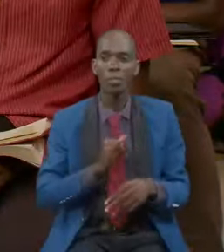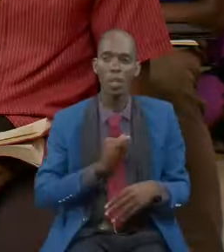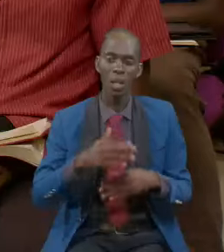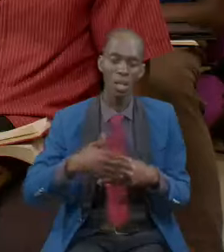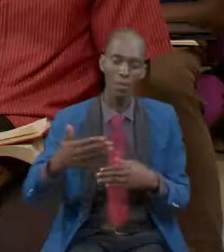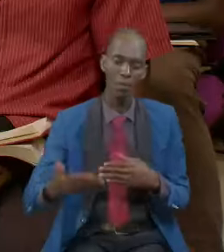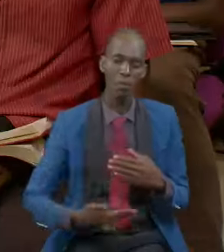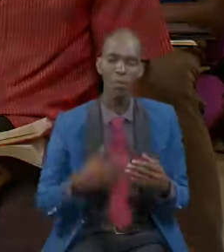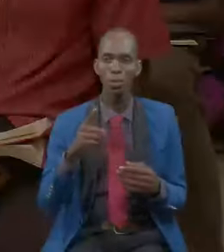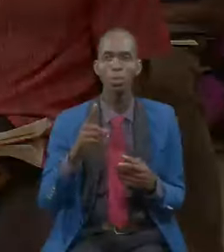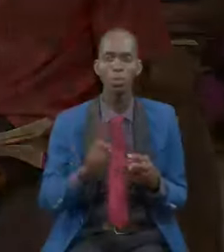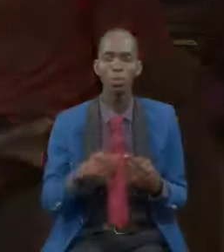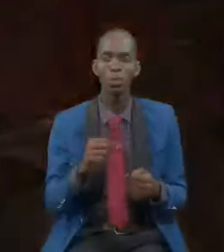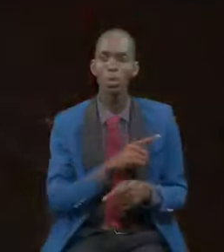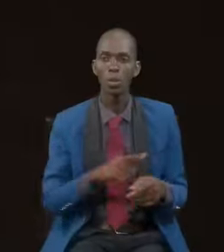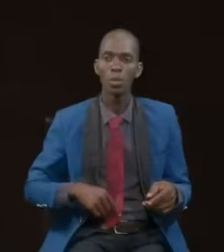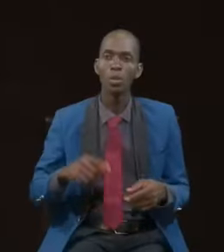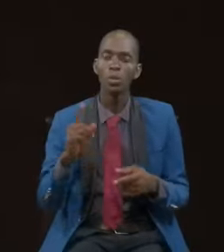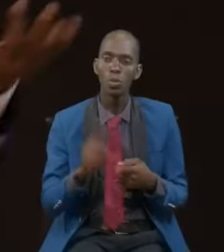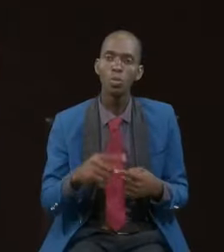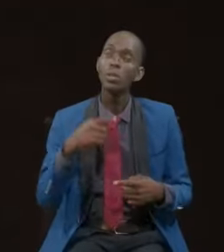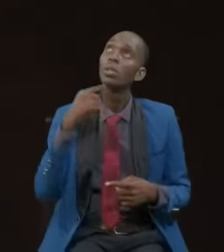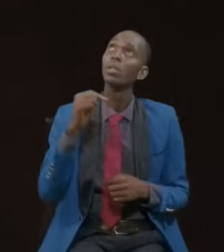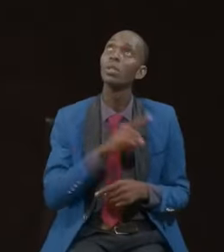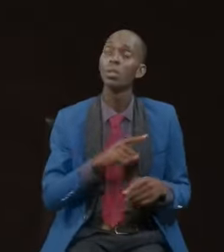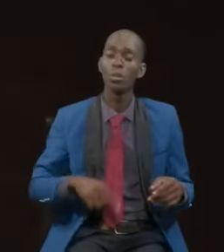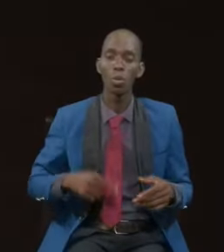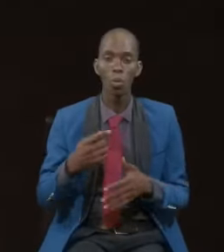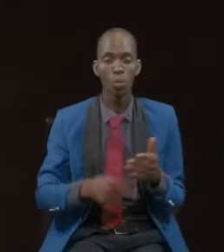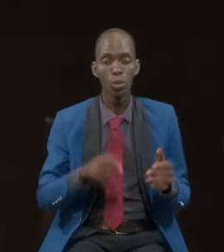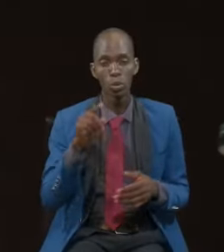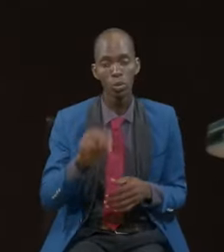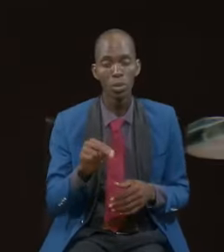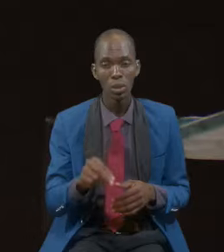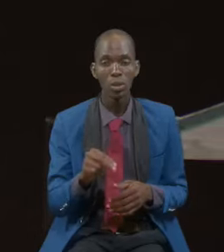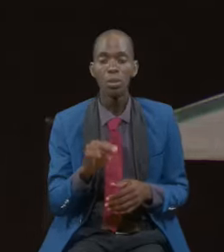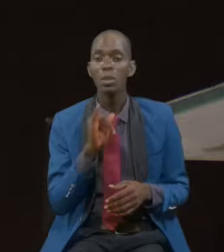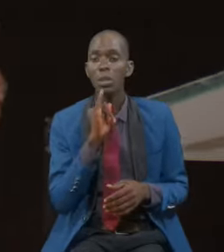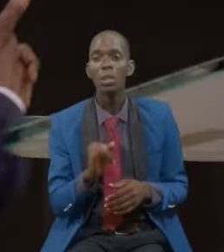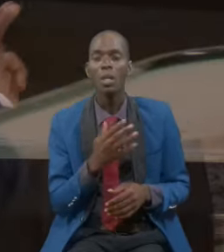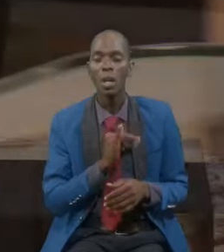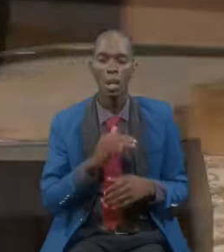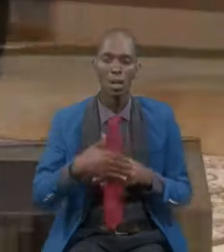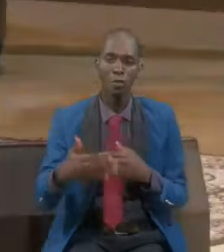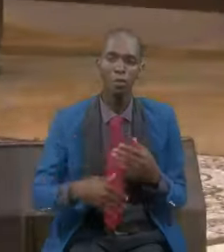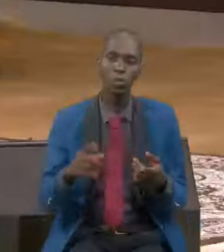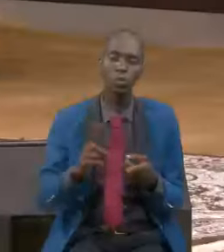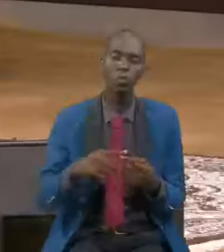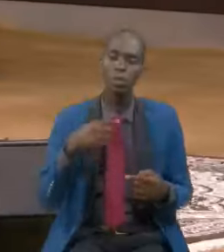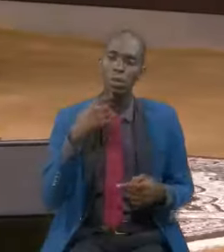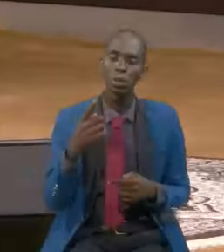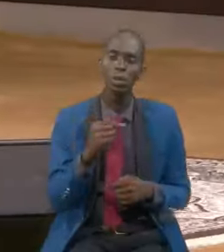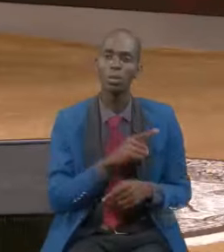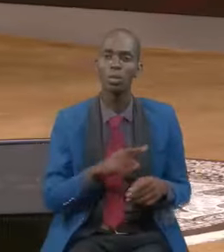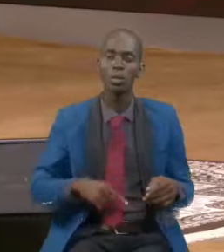the Lord to tell the Lord what your need is. And I invite you to tell the Lord that his mighty Spirit and